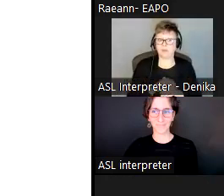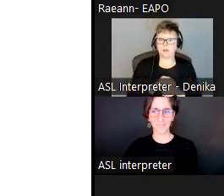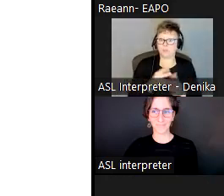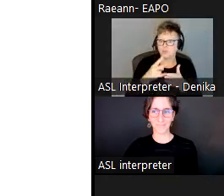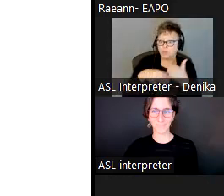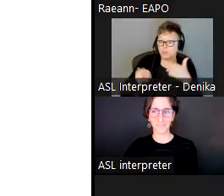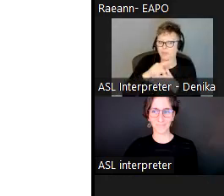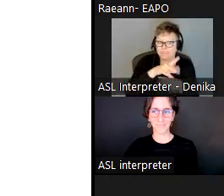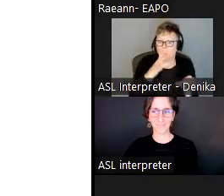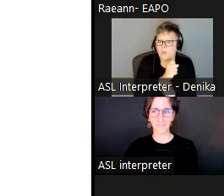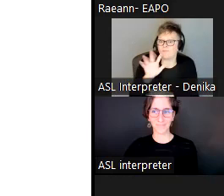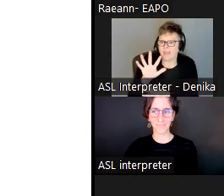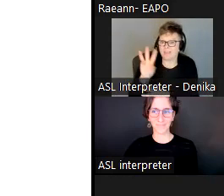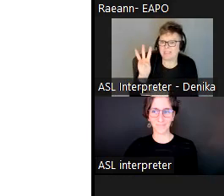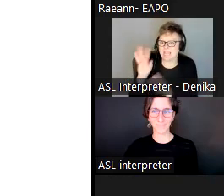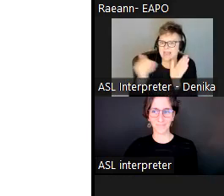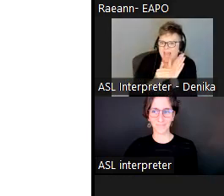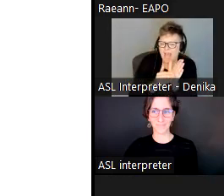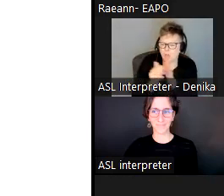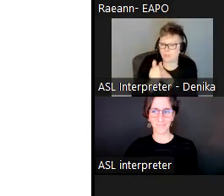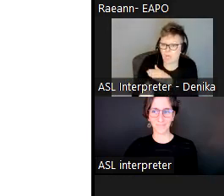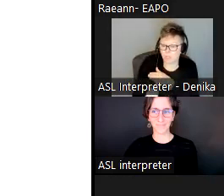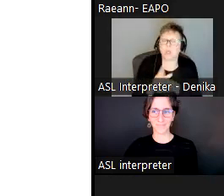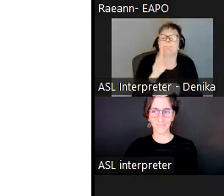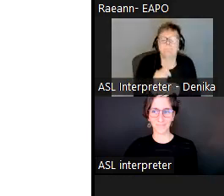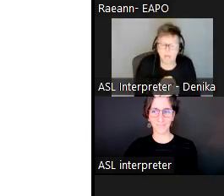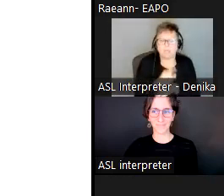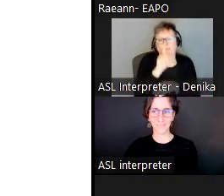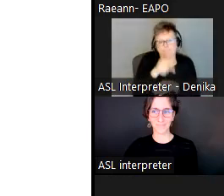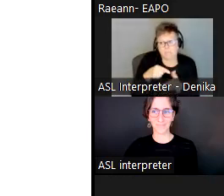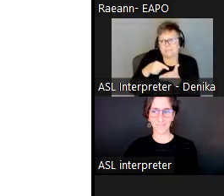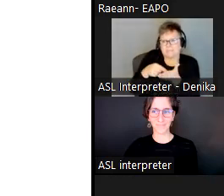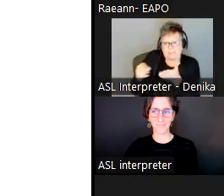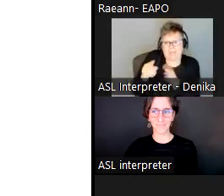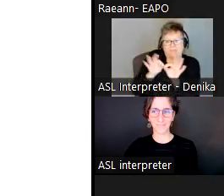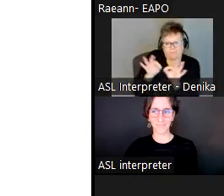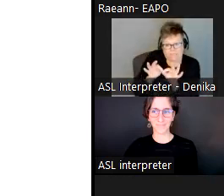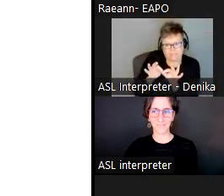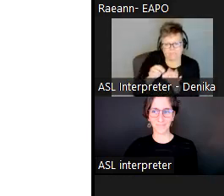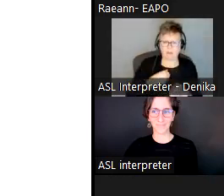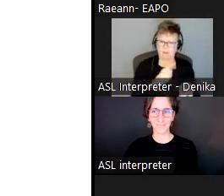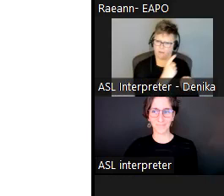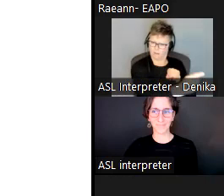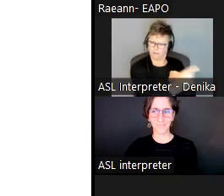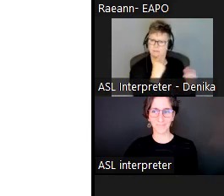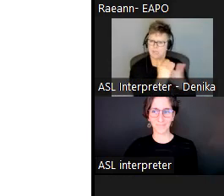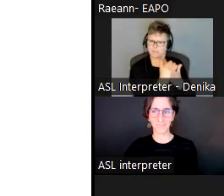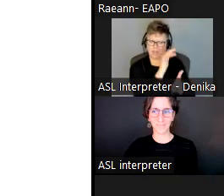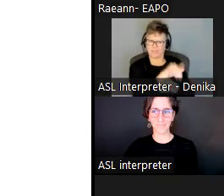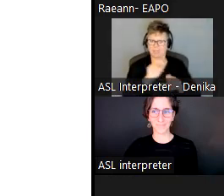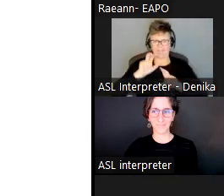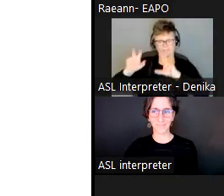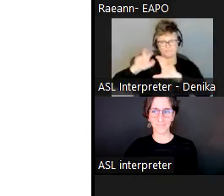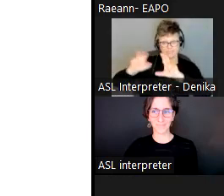$56,000, but there were advance fees. So I was actually calling him regarding the investment scam, not the prize